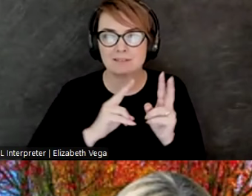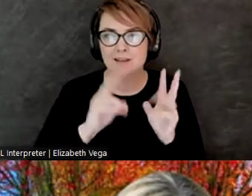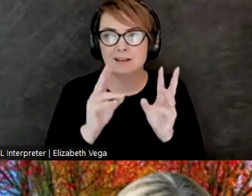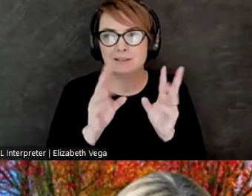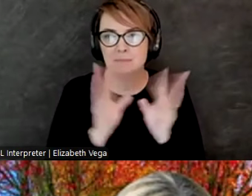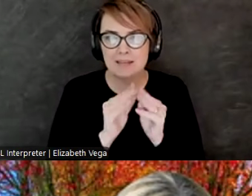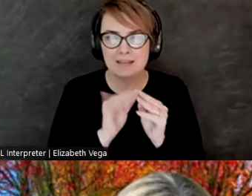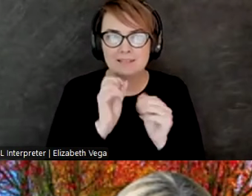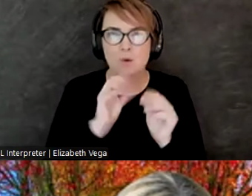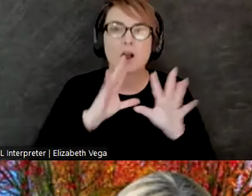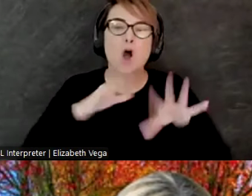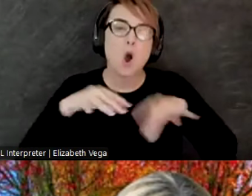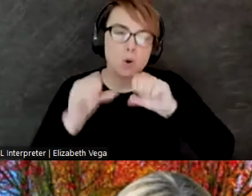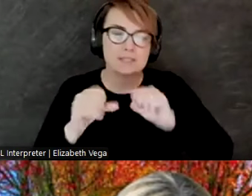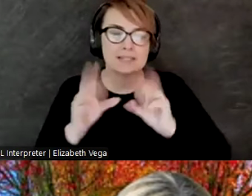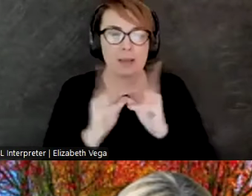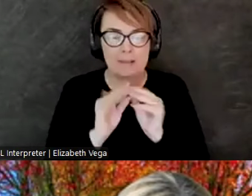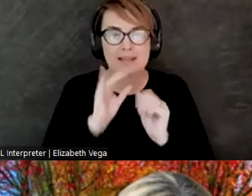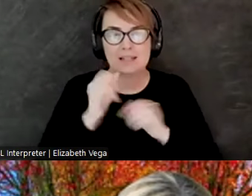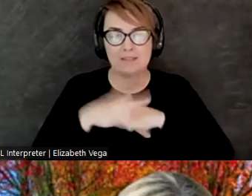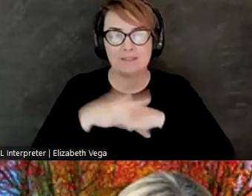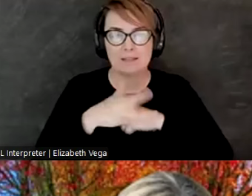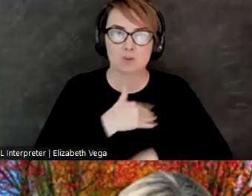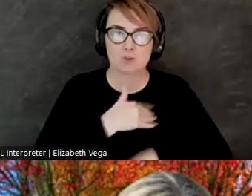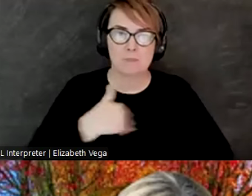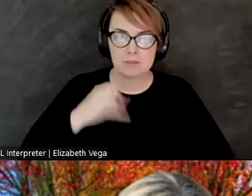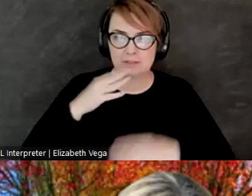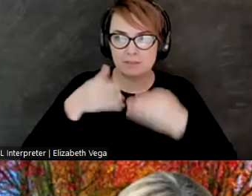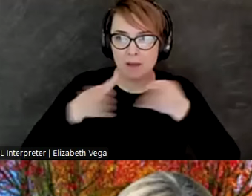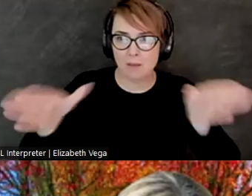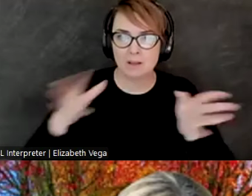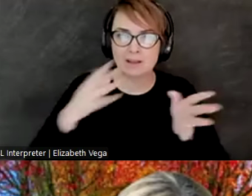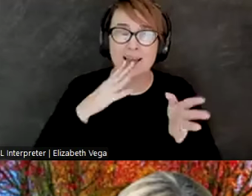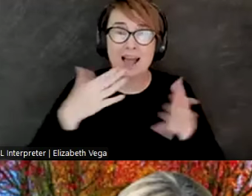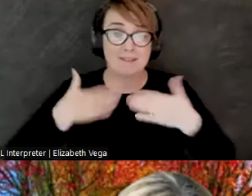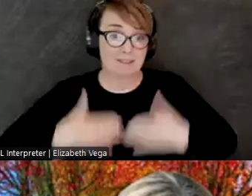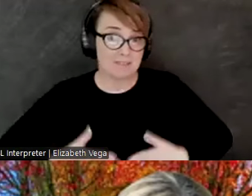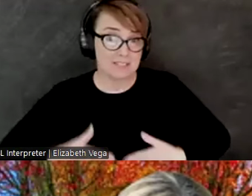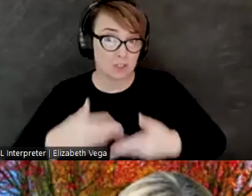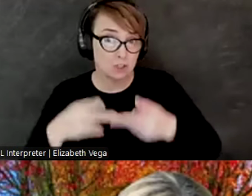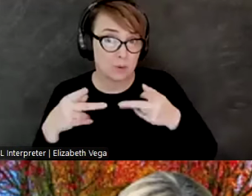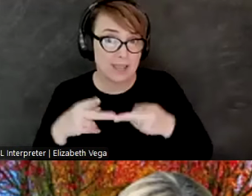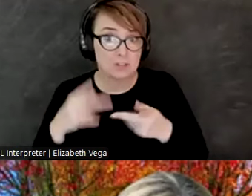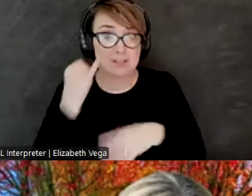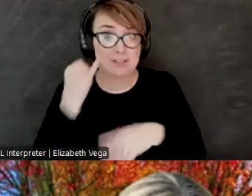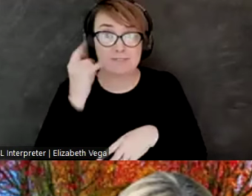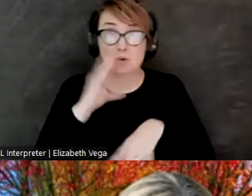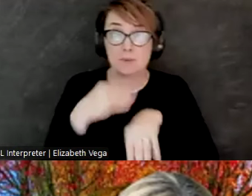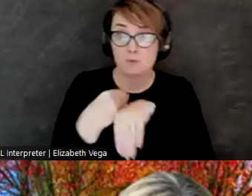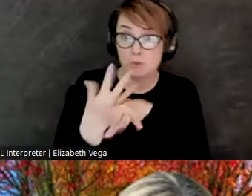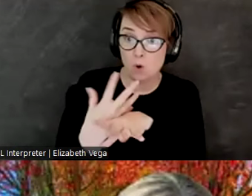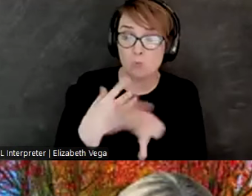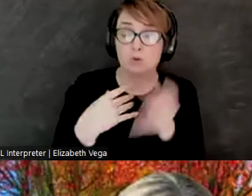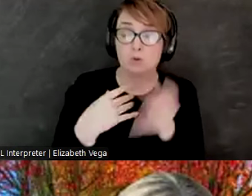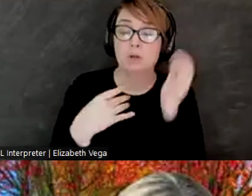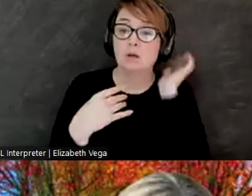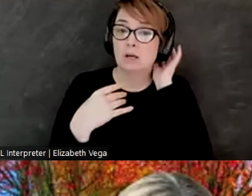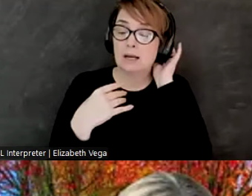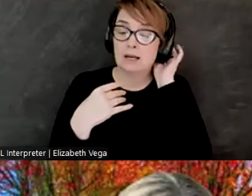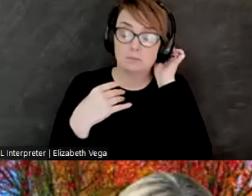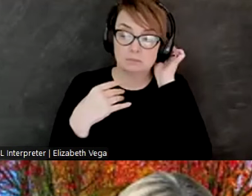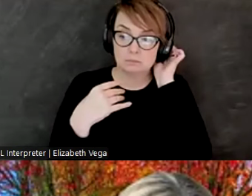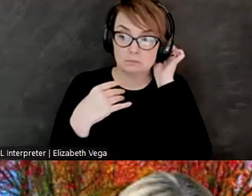be a remote option. So a whole series of rules. And so we've talked about